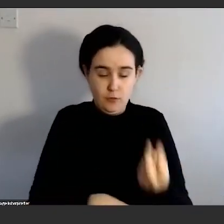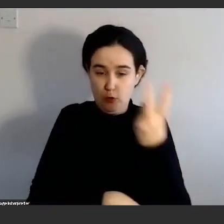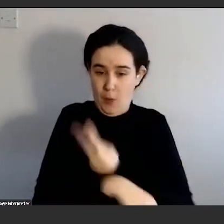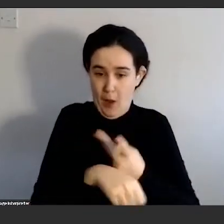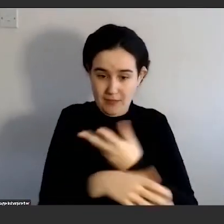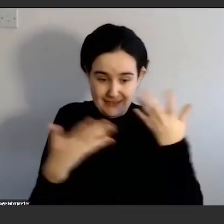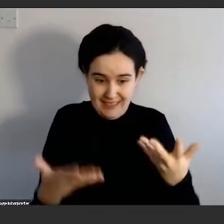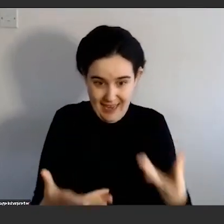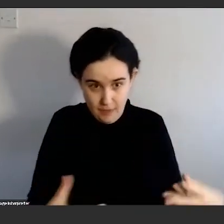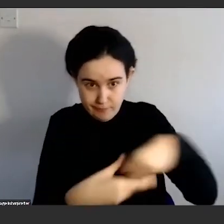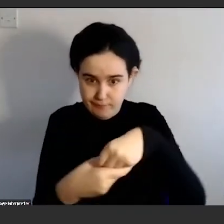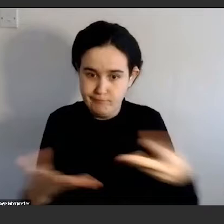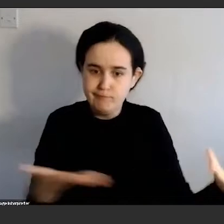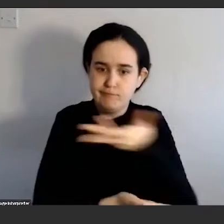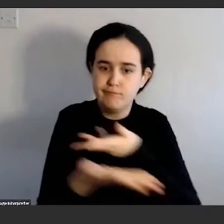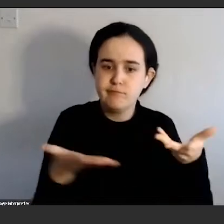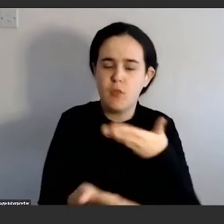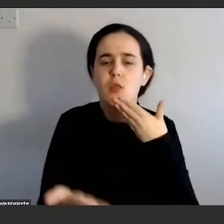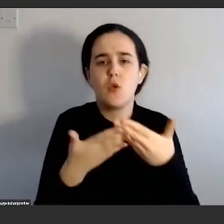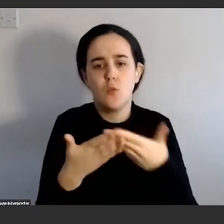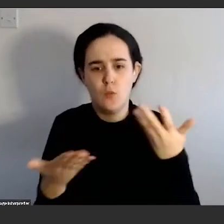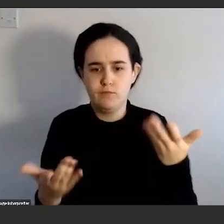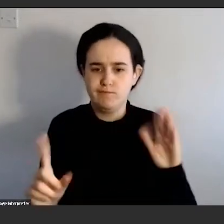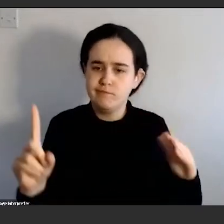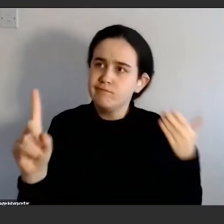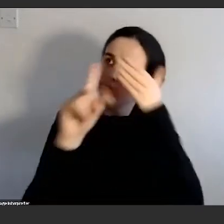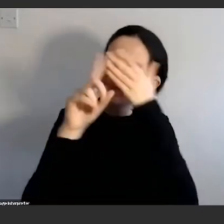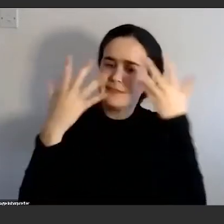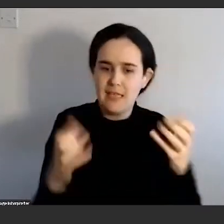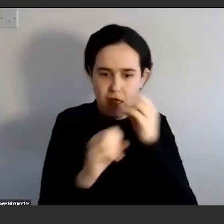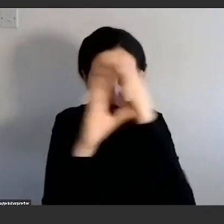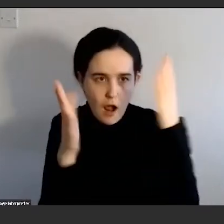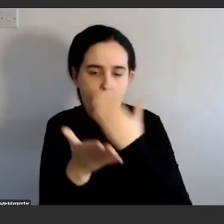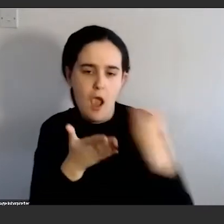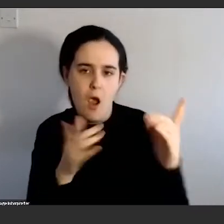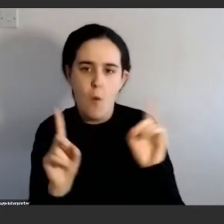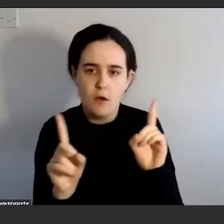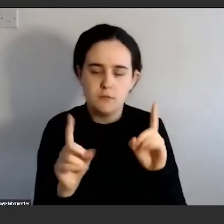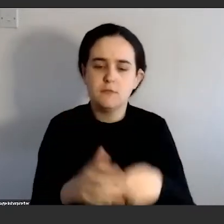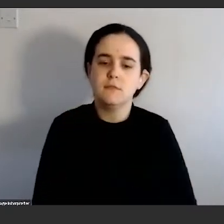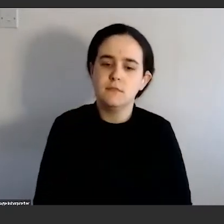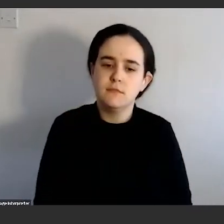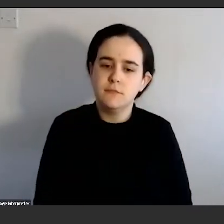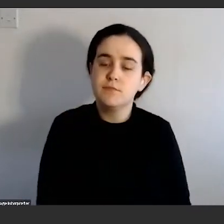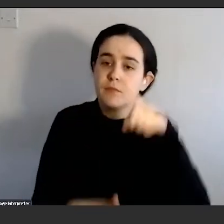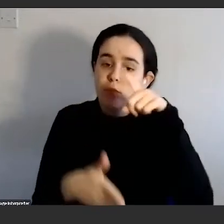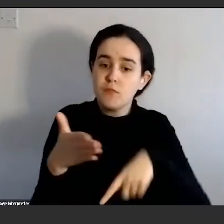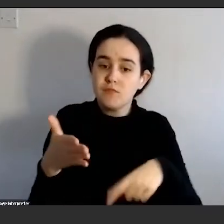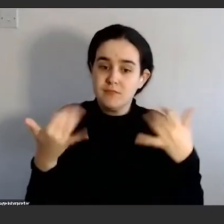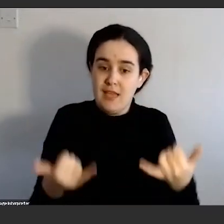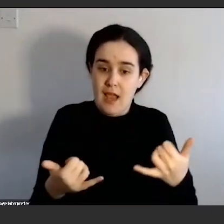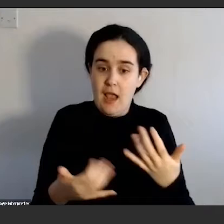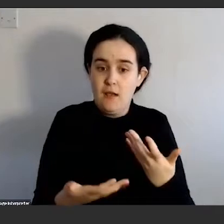give that explainer to another co-host, Norway. Welcome to the Prime Minister of Norway,